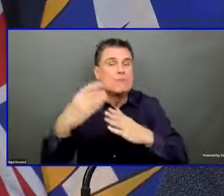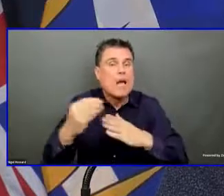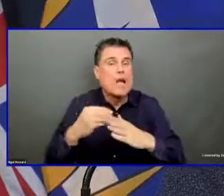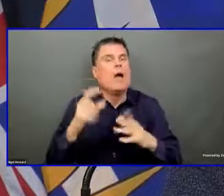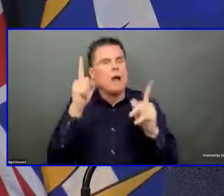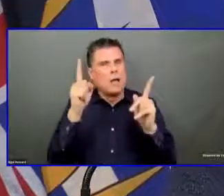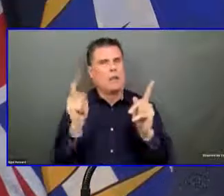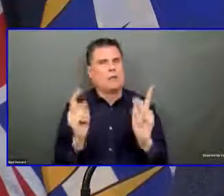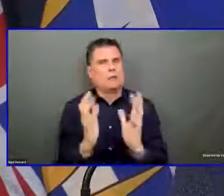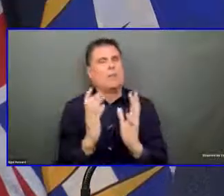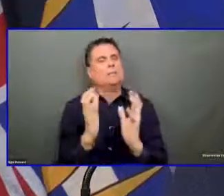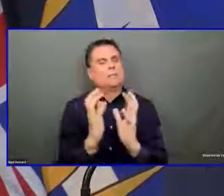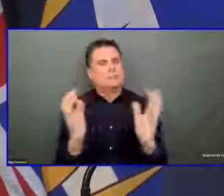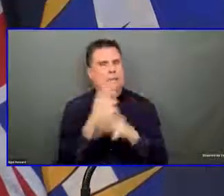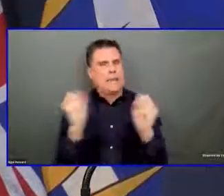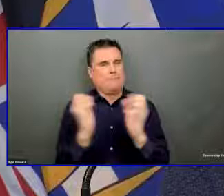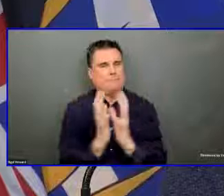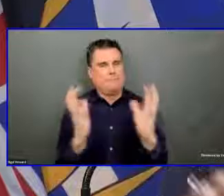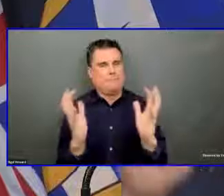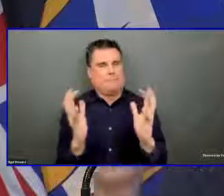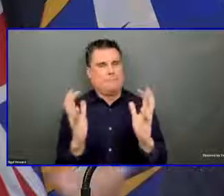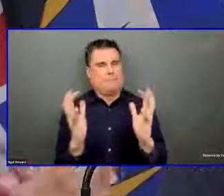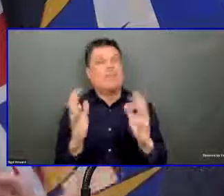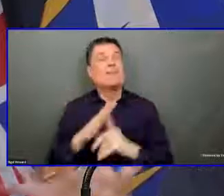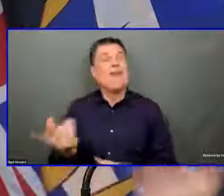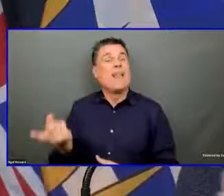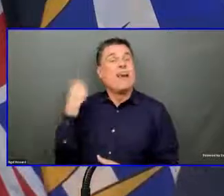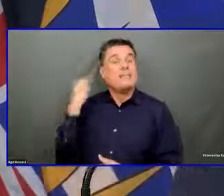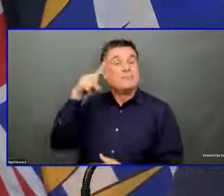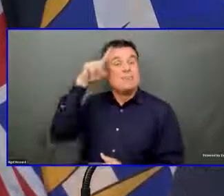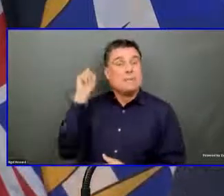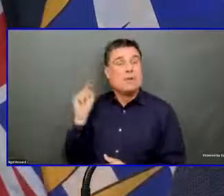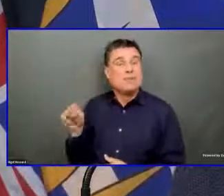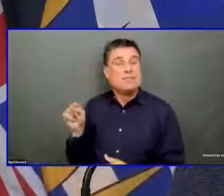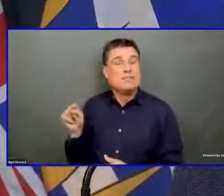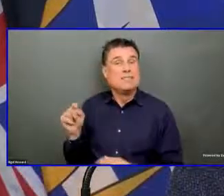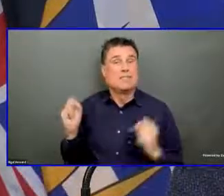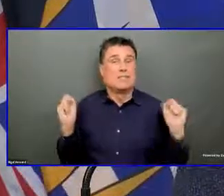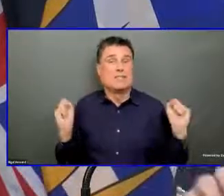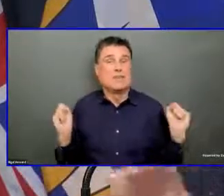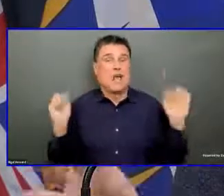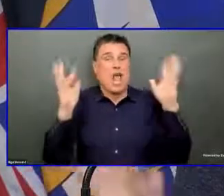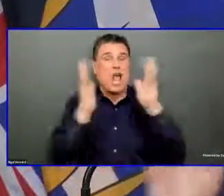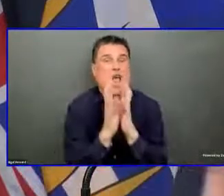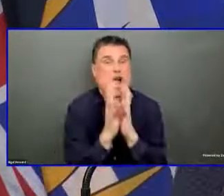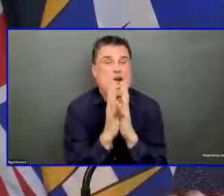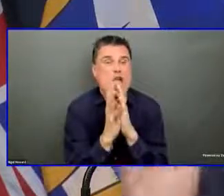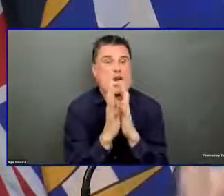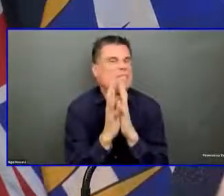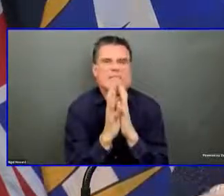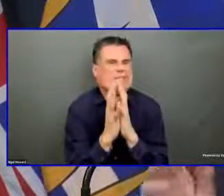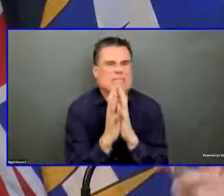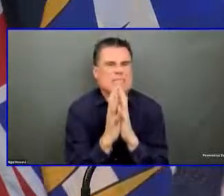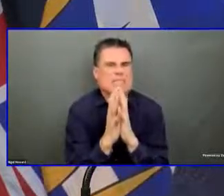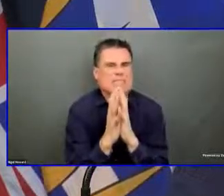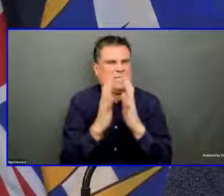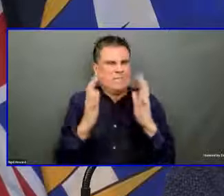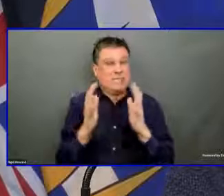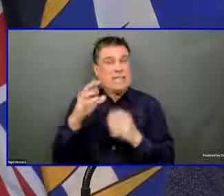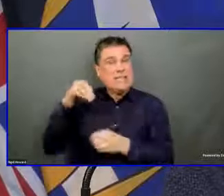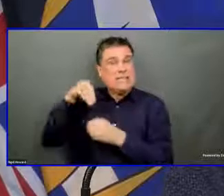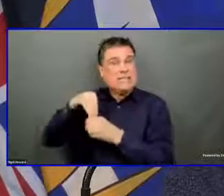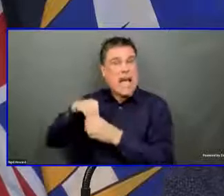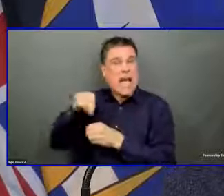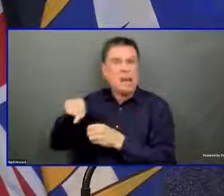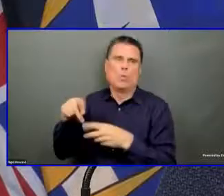were not getting close enough to each other, and don't have an indoor component to it, because that's when we know it can spread much more quickly.